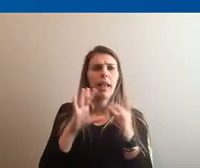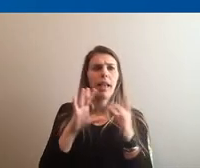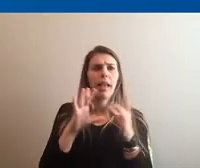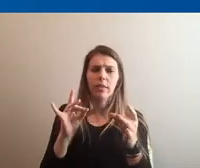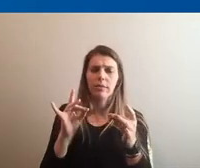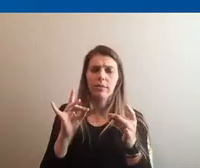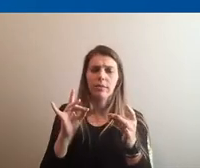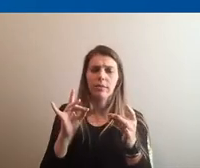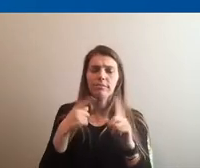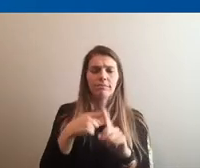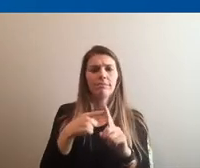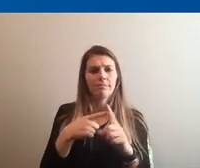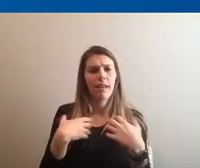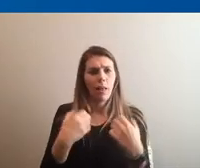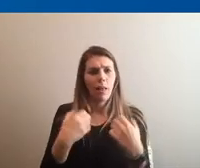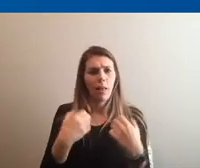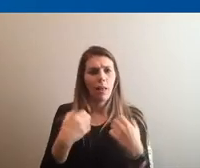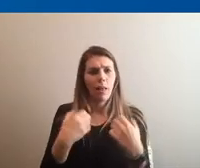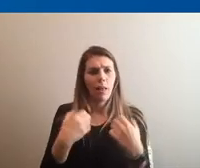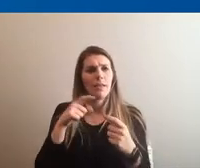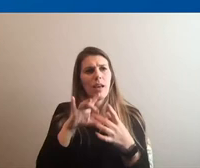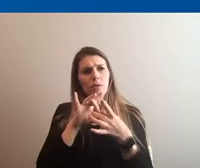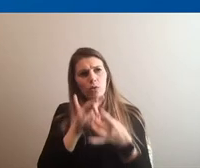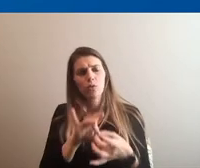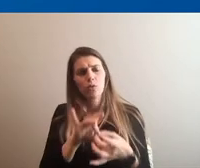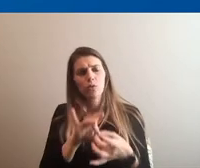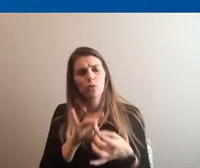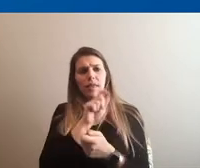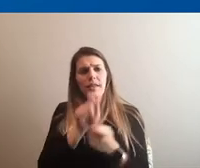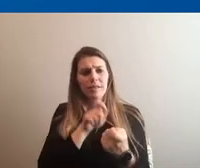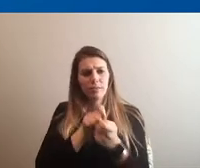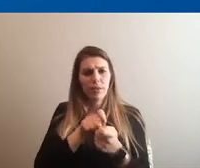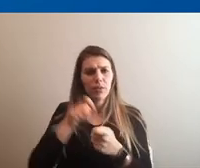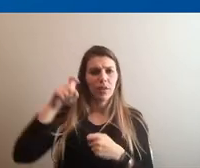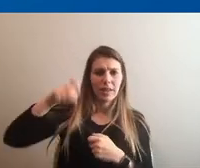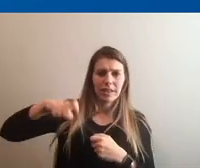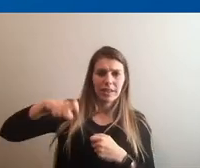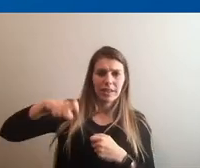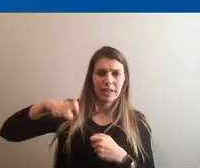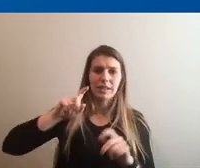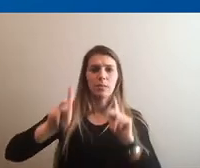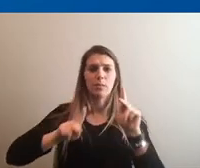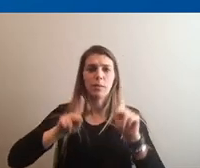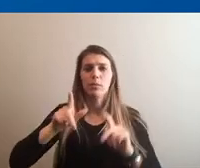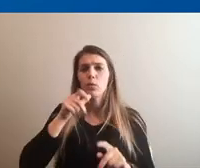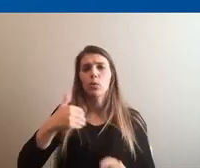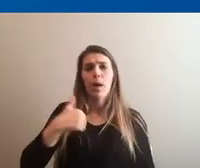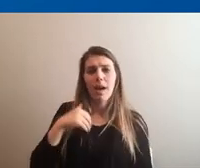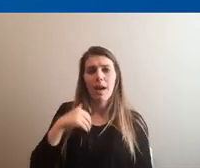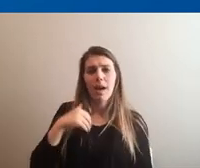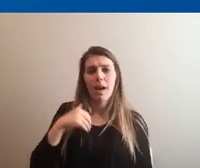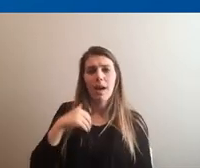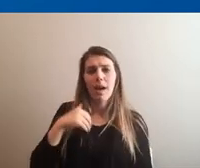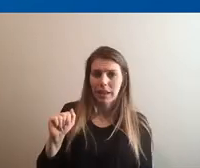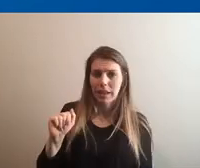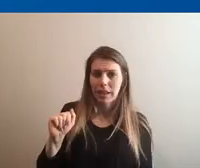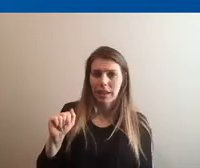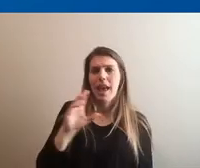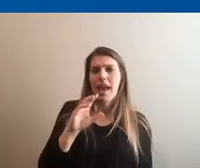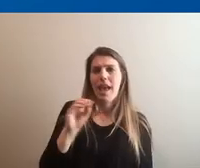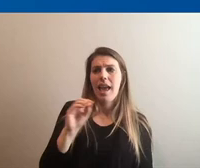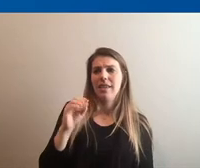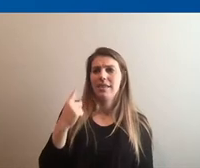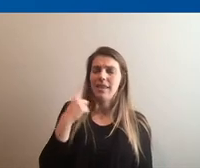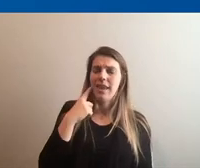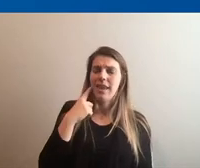that really speak to the specific needs of people with disabilities and don't treat them as monolithic